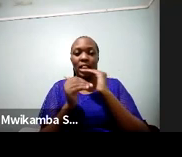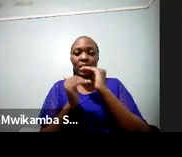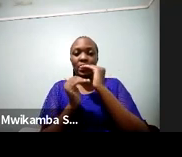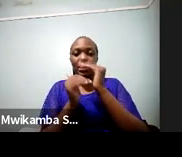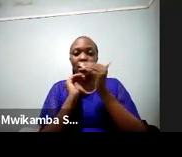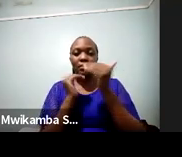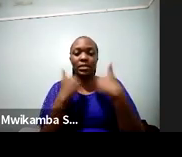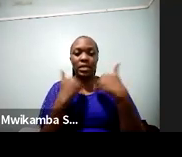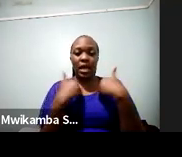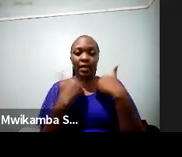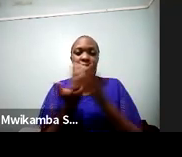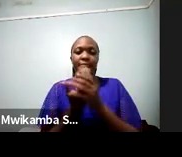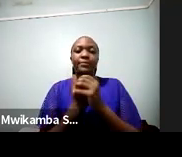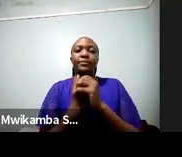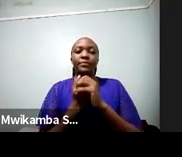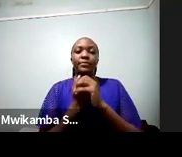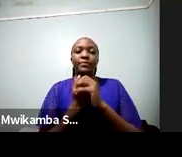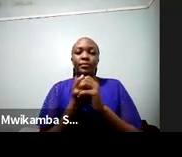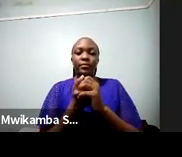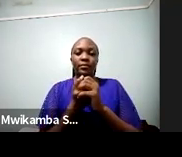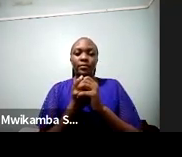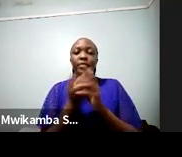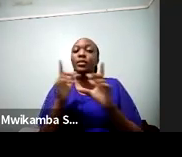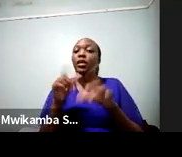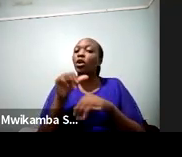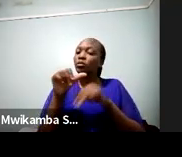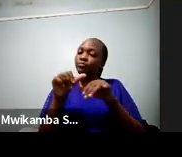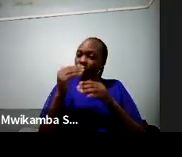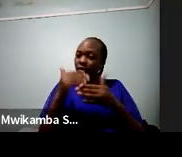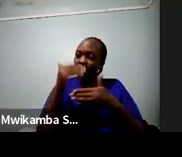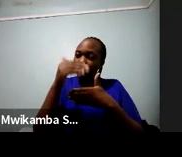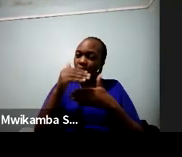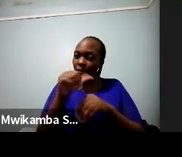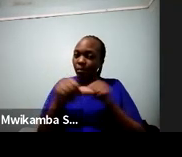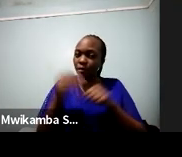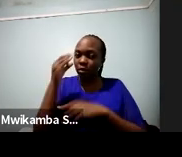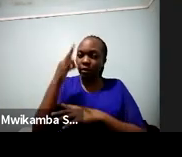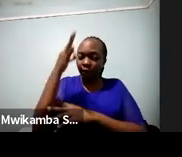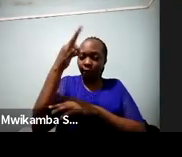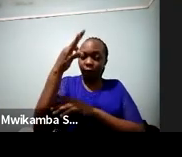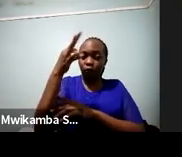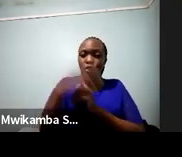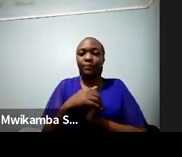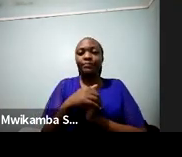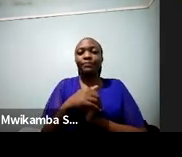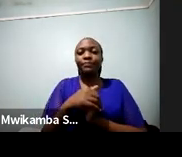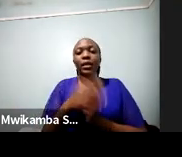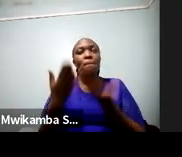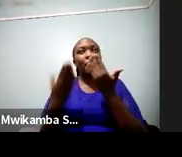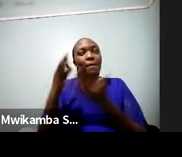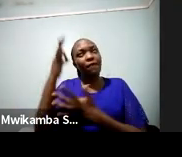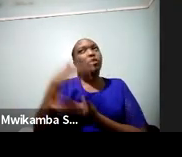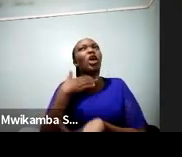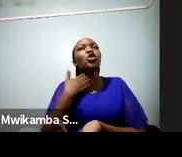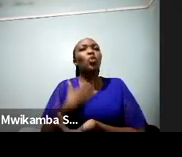there. You actually may want to be having some businesses. You may want to be an entrepreneur. So entrepreneurship is part of